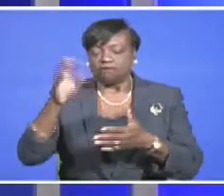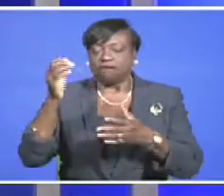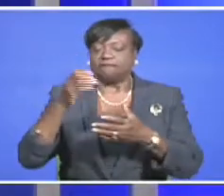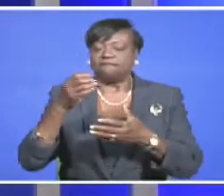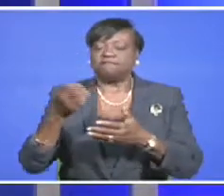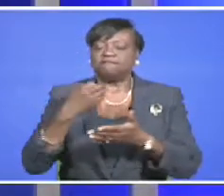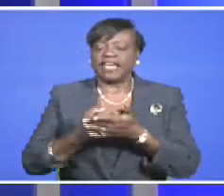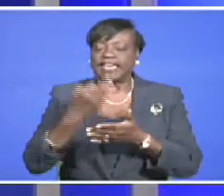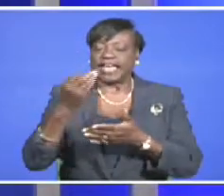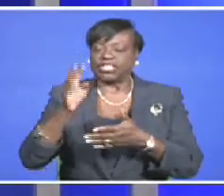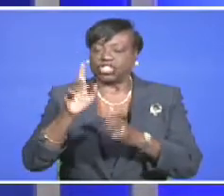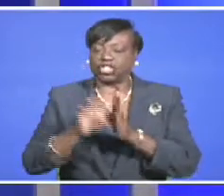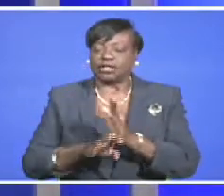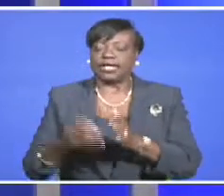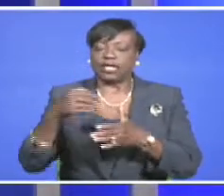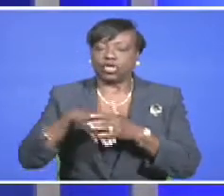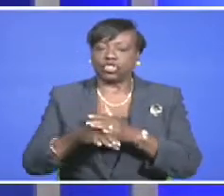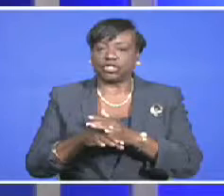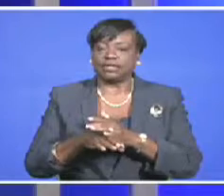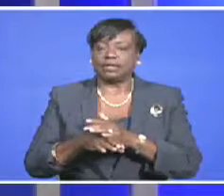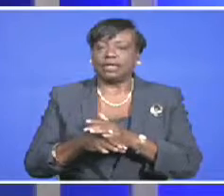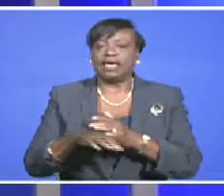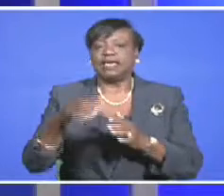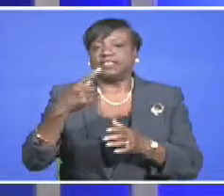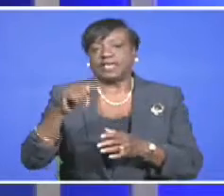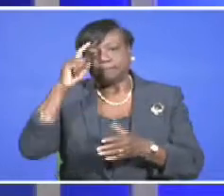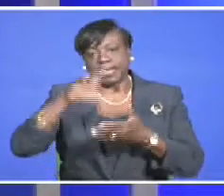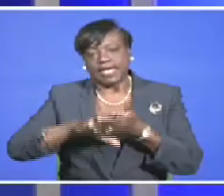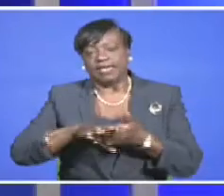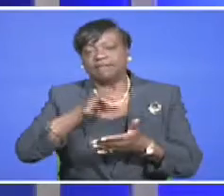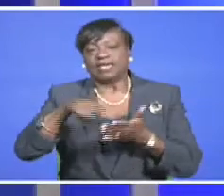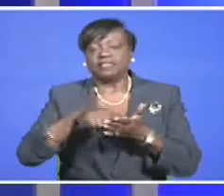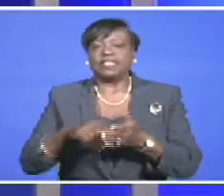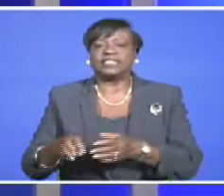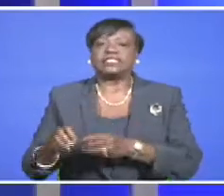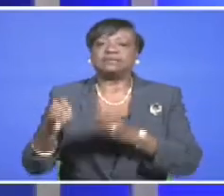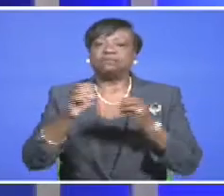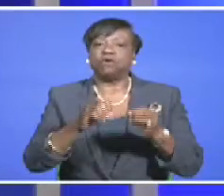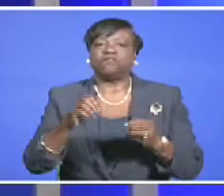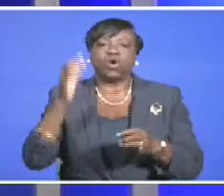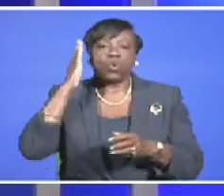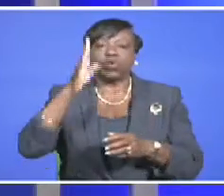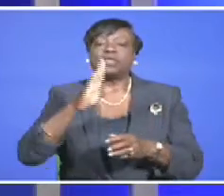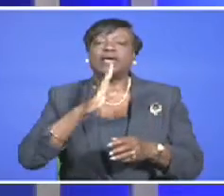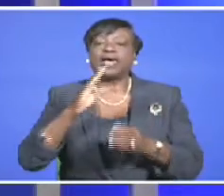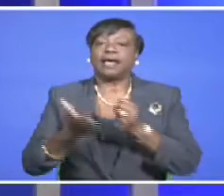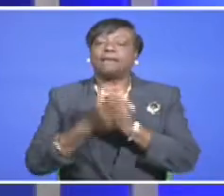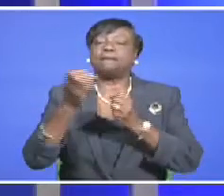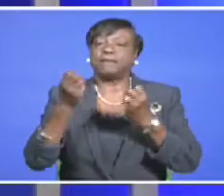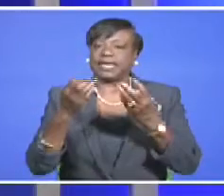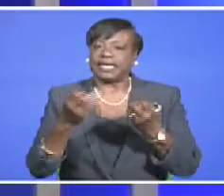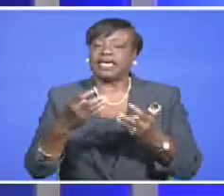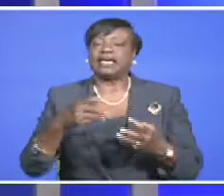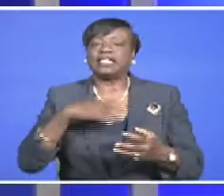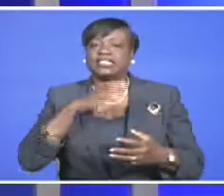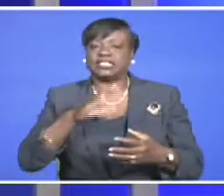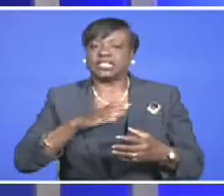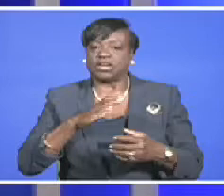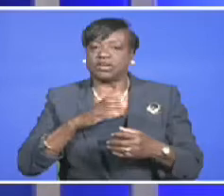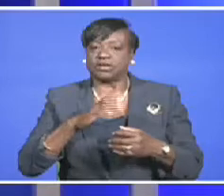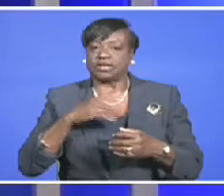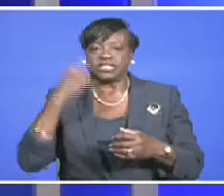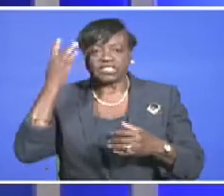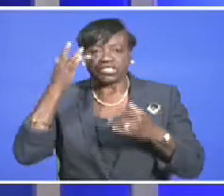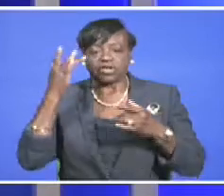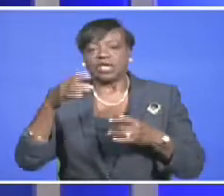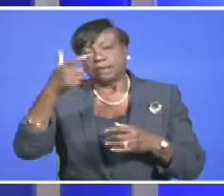central bank governor believes this move will address many concerns as many Family Islanders face banking challenges due to the closure